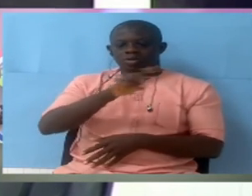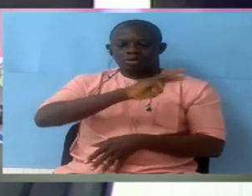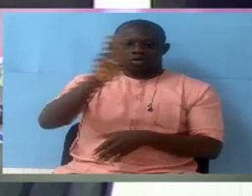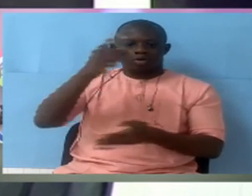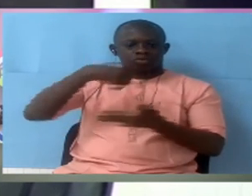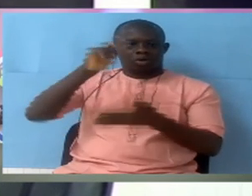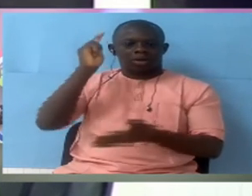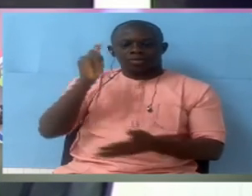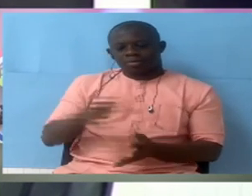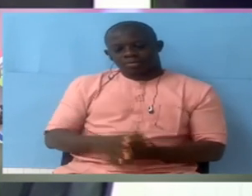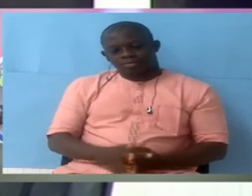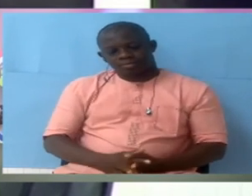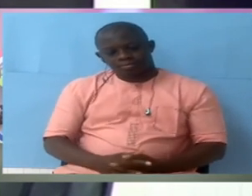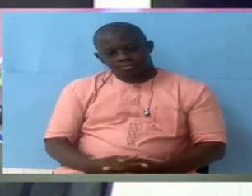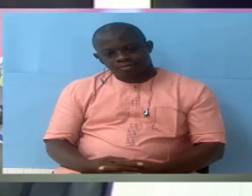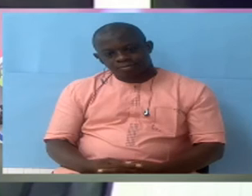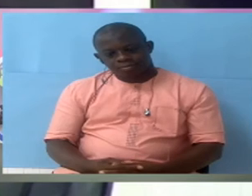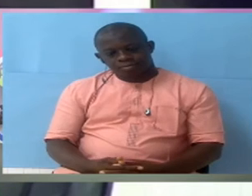Manelen lol du yon.